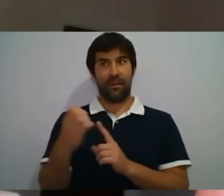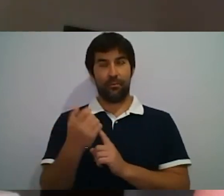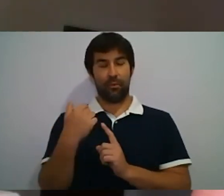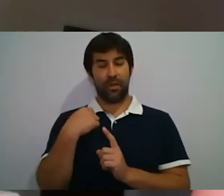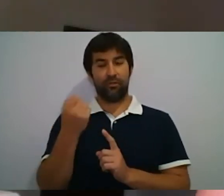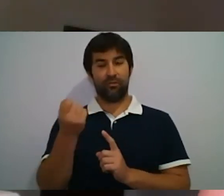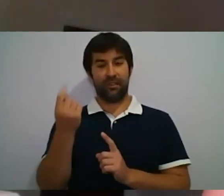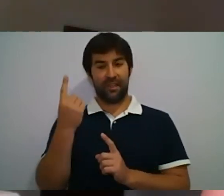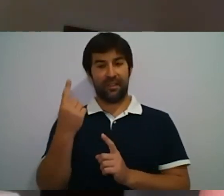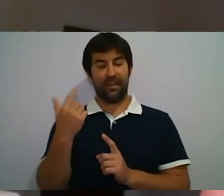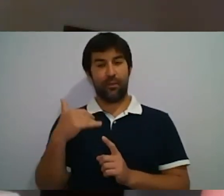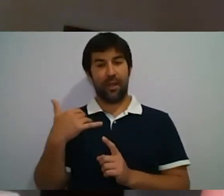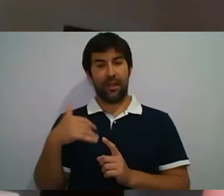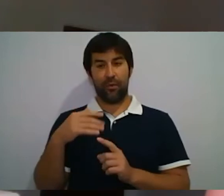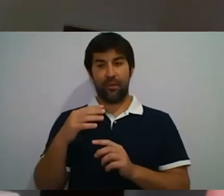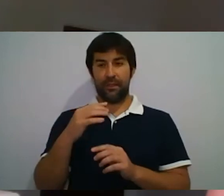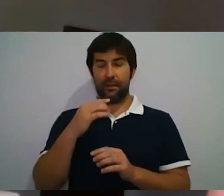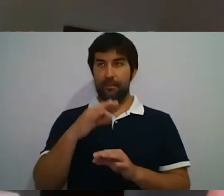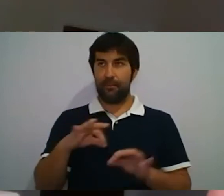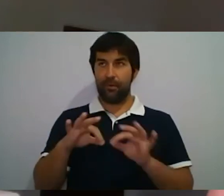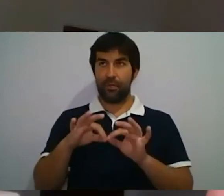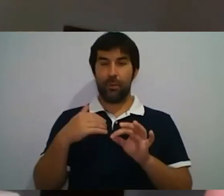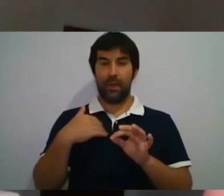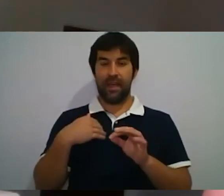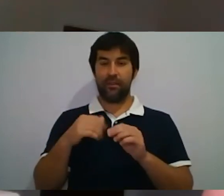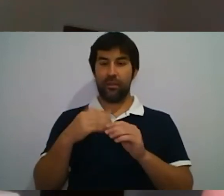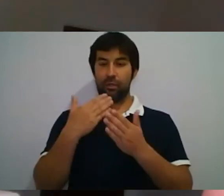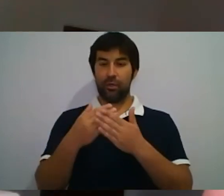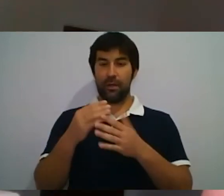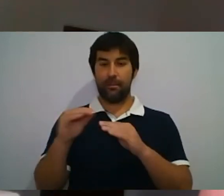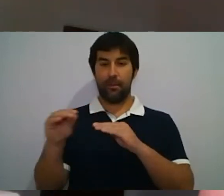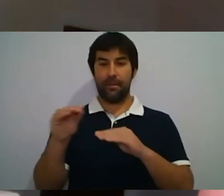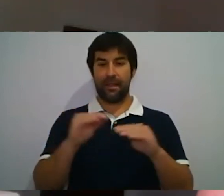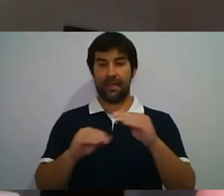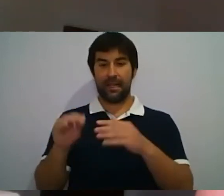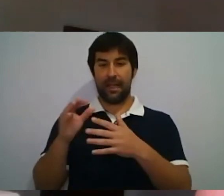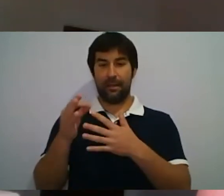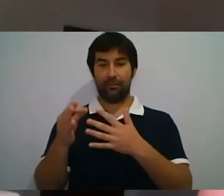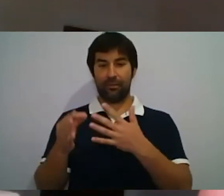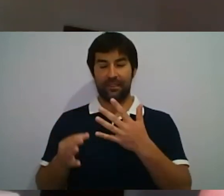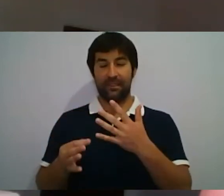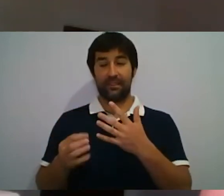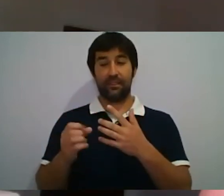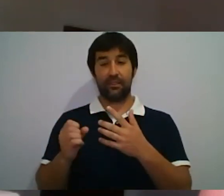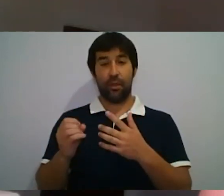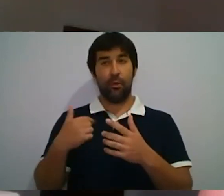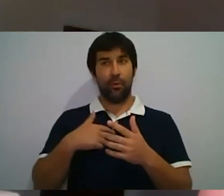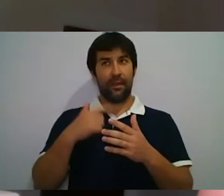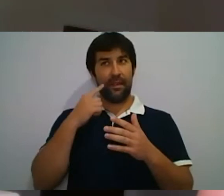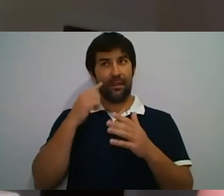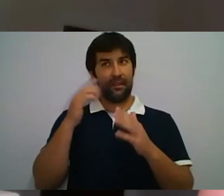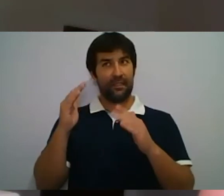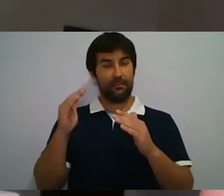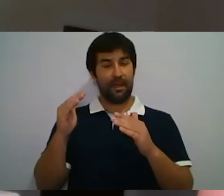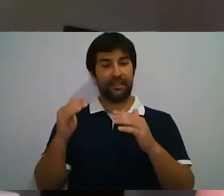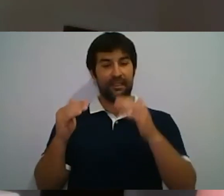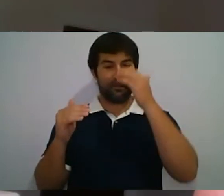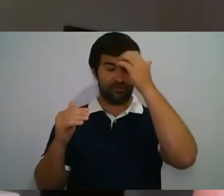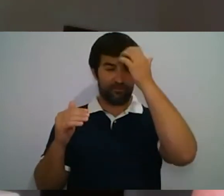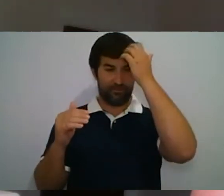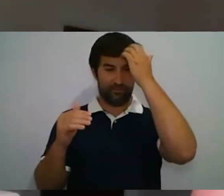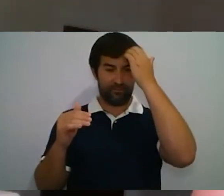performance criteria. Are they part of the national highway system? What is the performance of the national highway